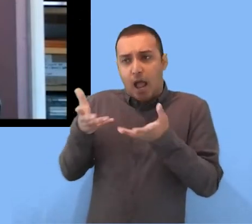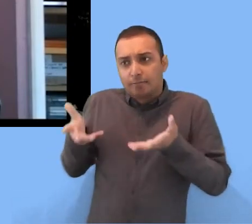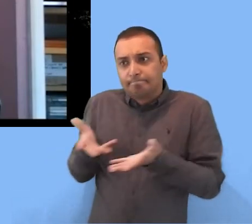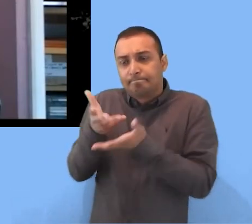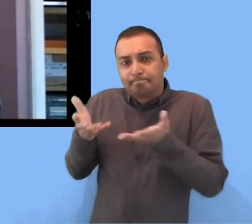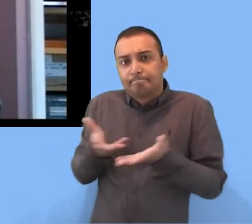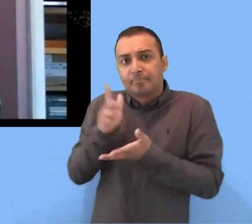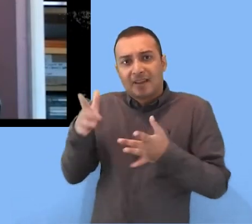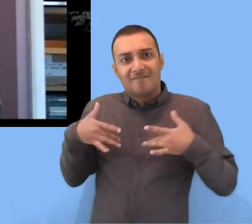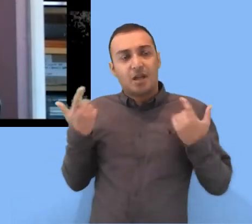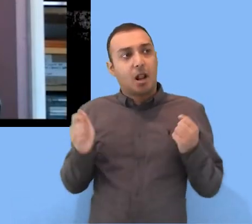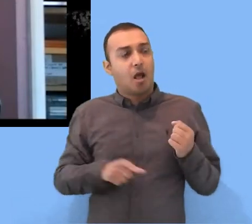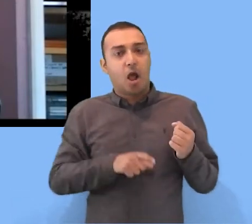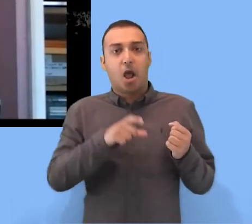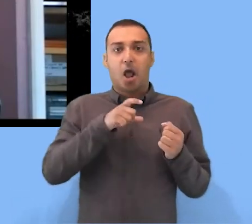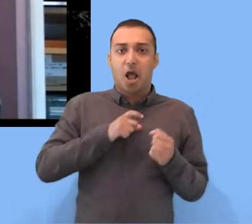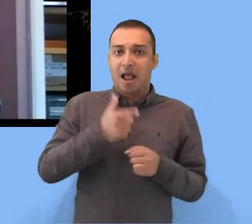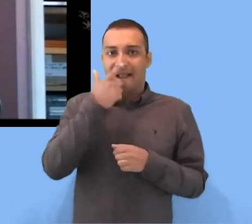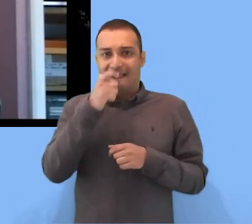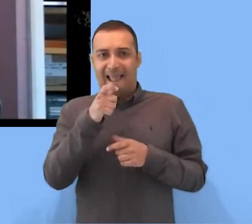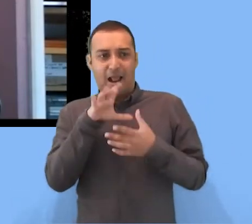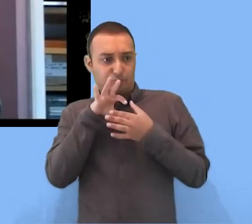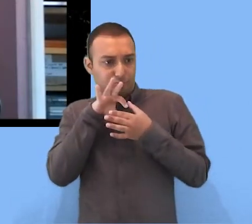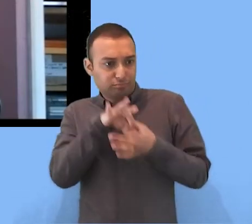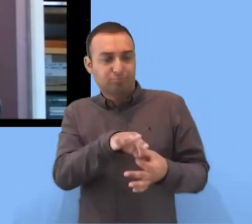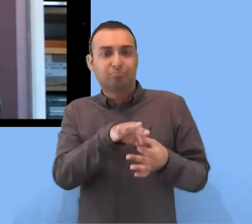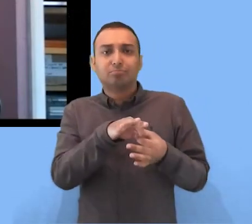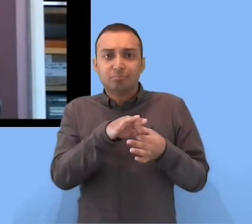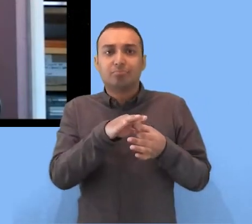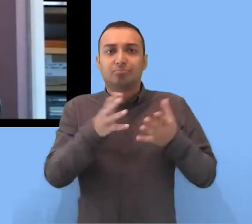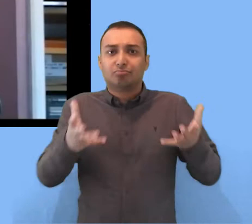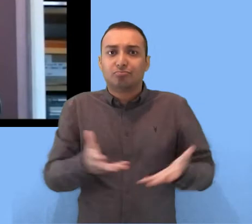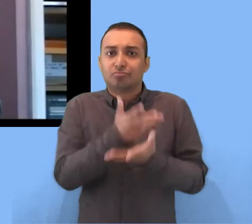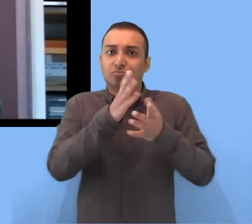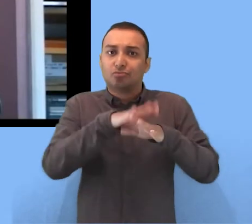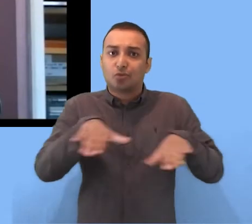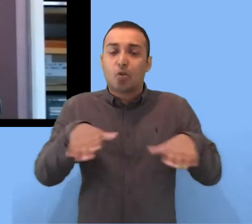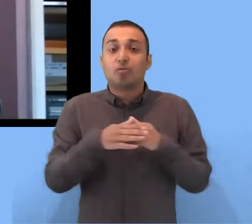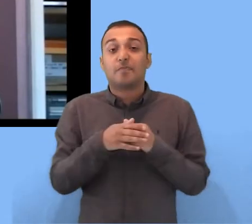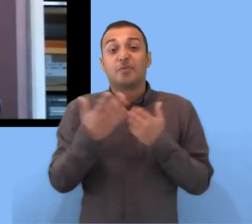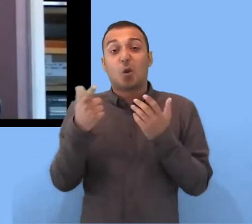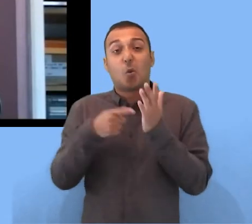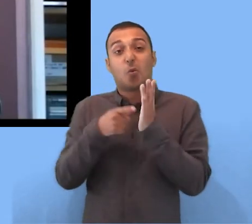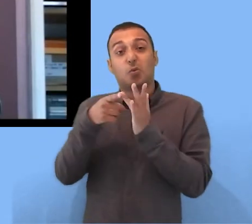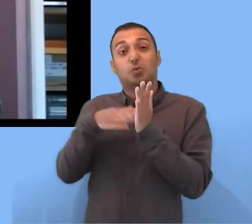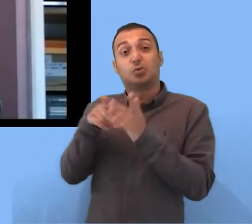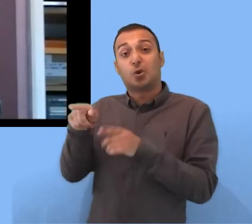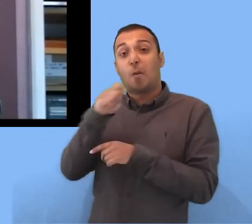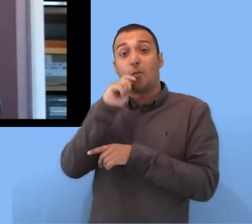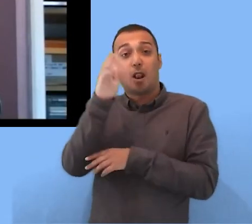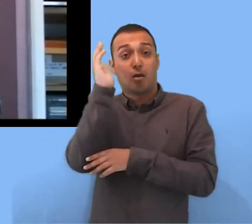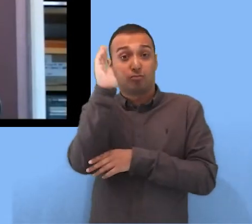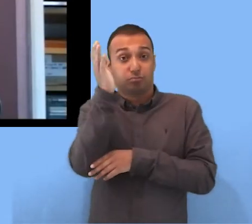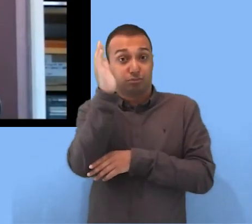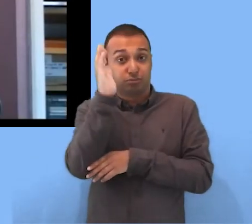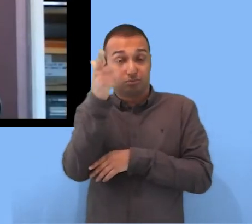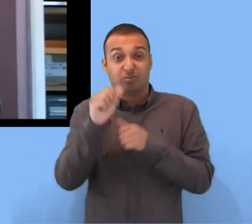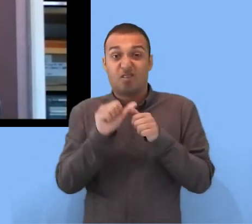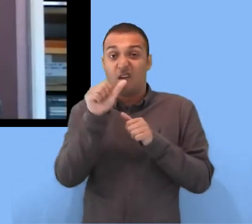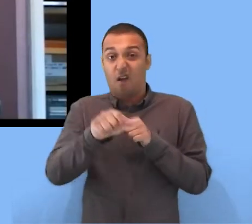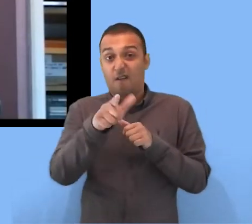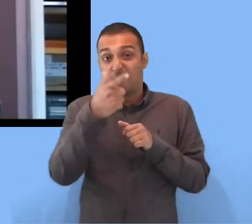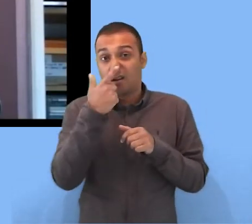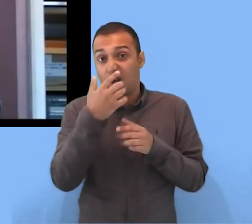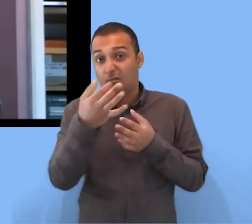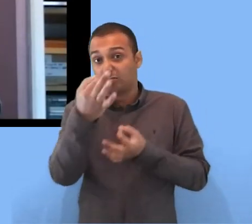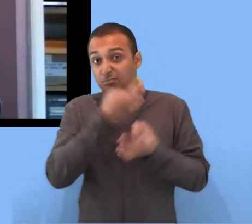with their child's learning. Tom will be introducing our speakers and posing some questions after their presentations. But first, he's going to tell us a